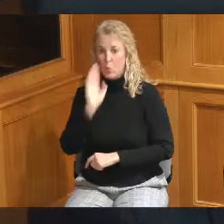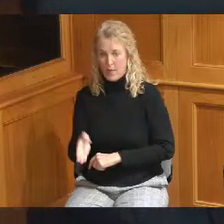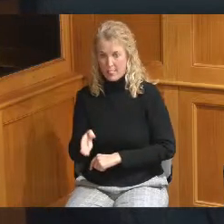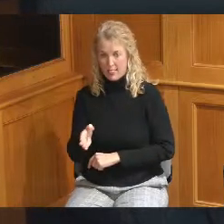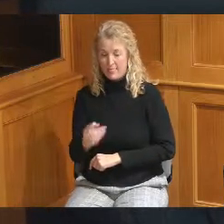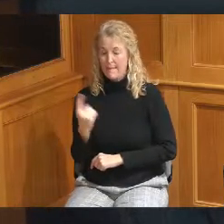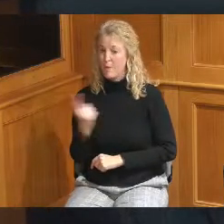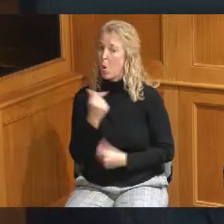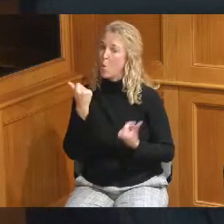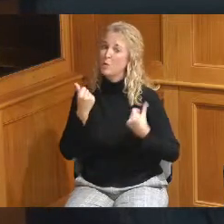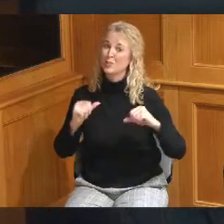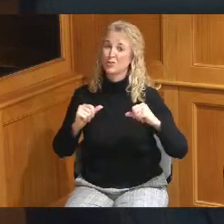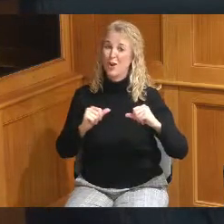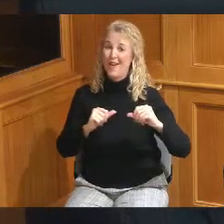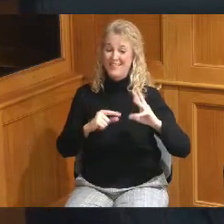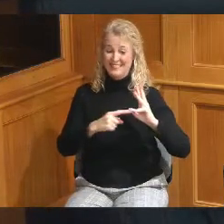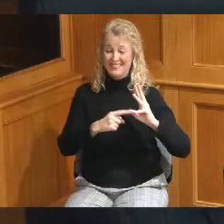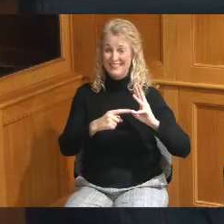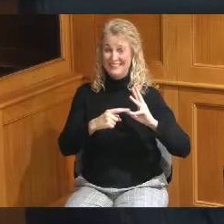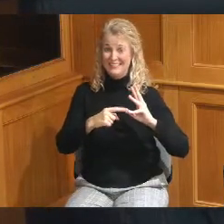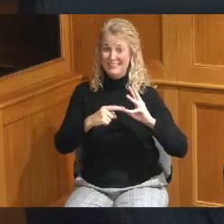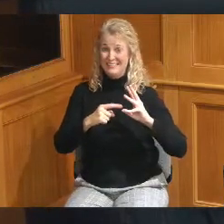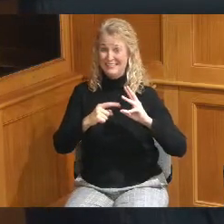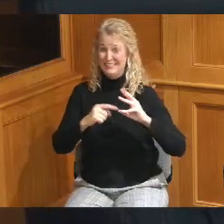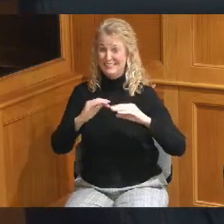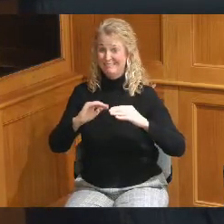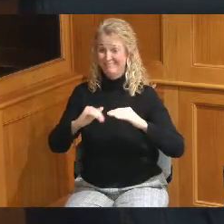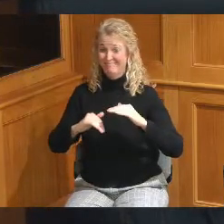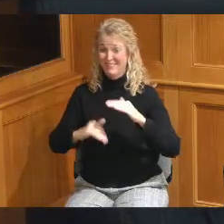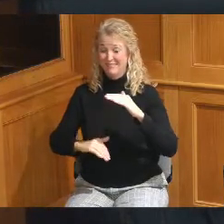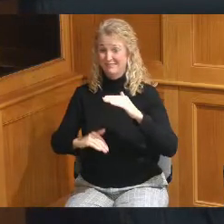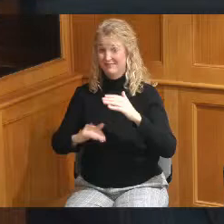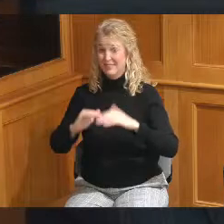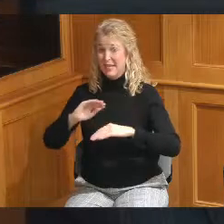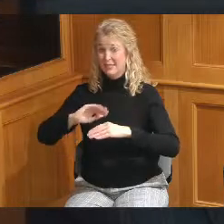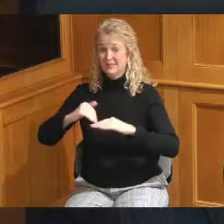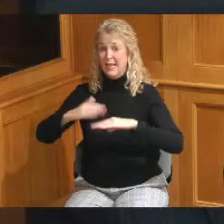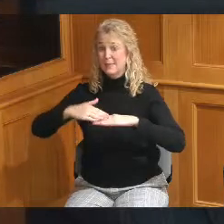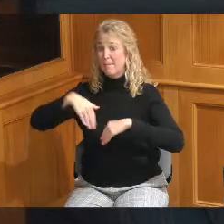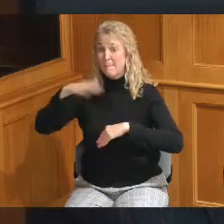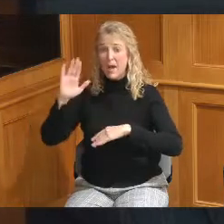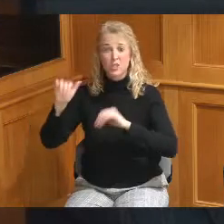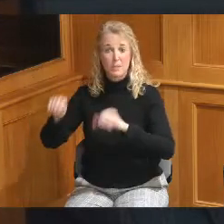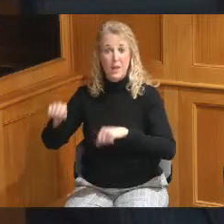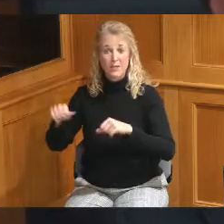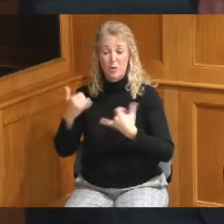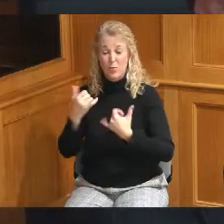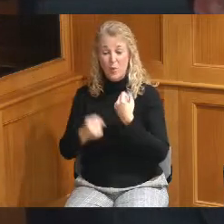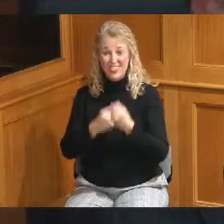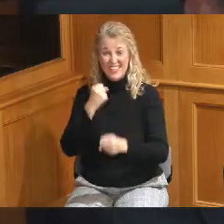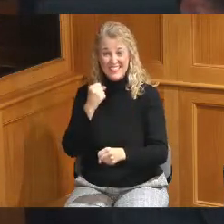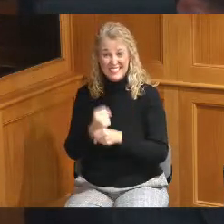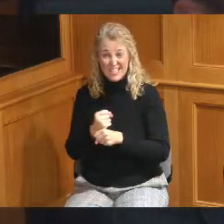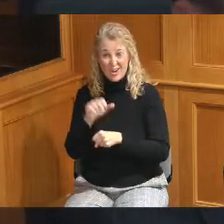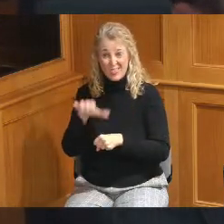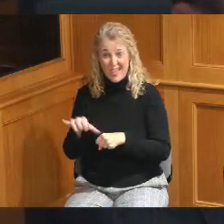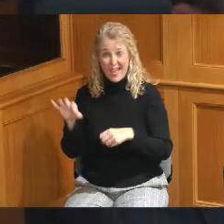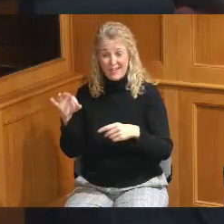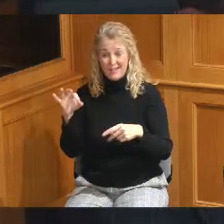we're always trying to do as much as we can. And so under the formula then, in this year, given what's in that fund,